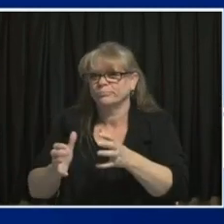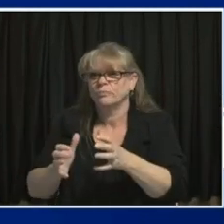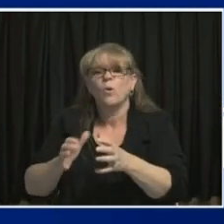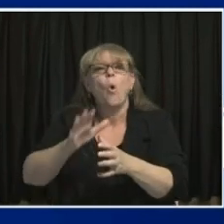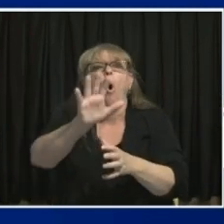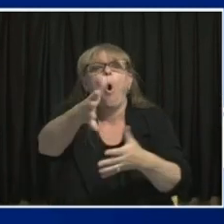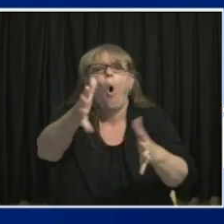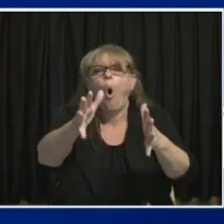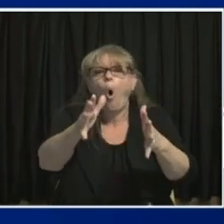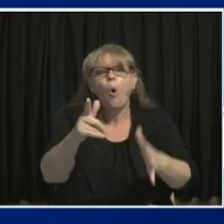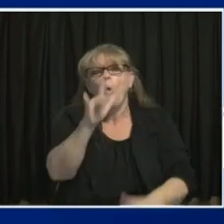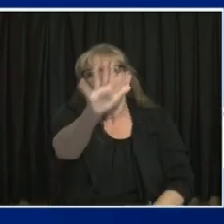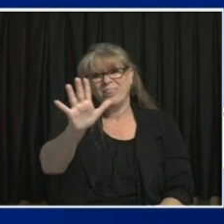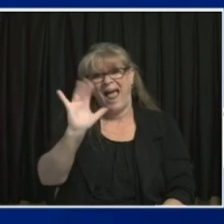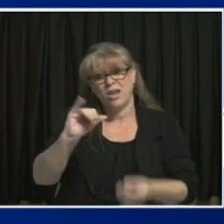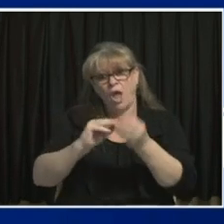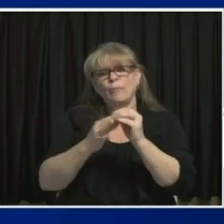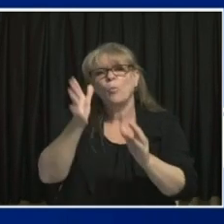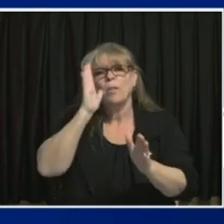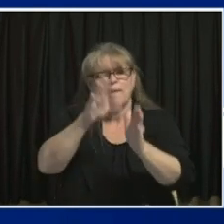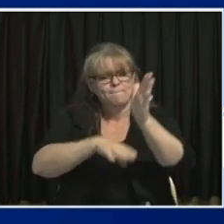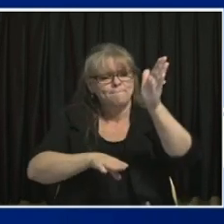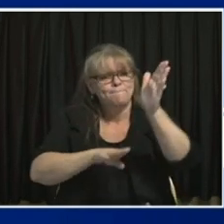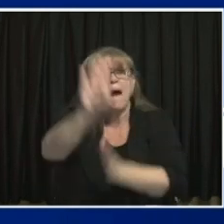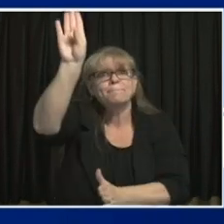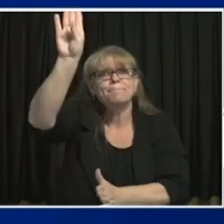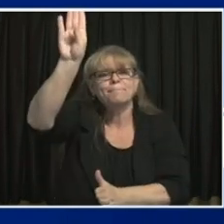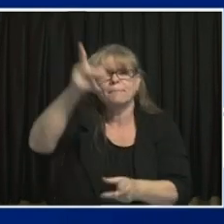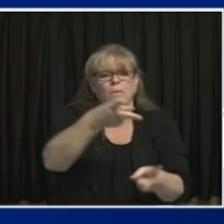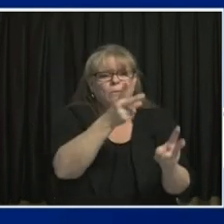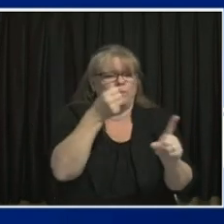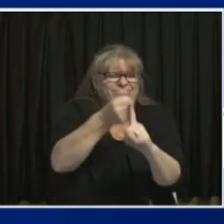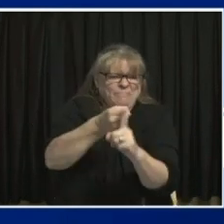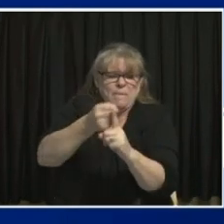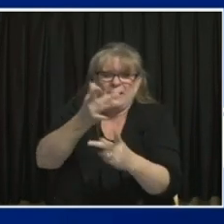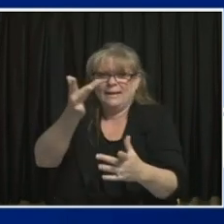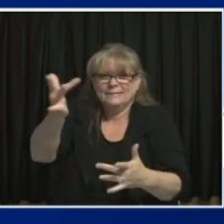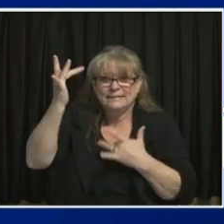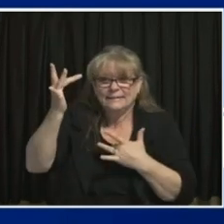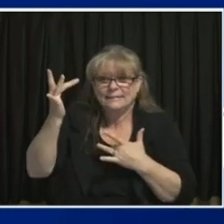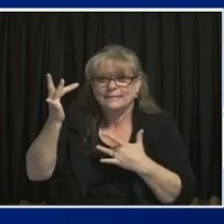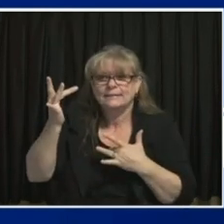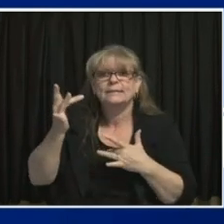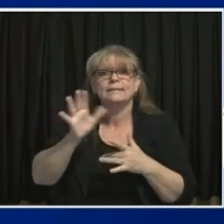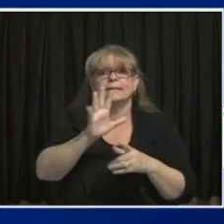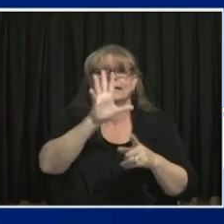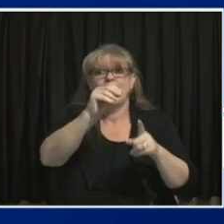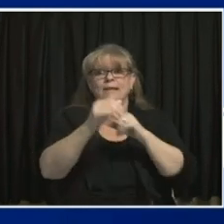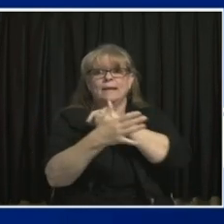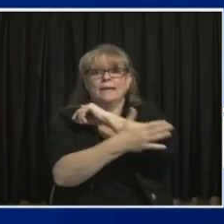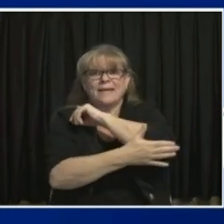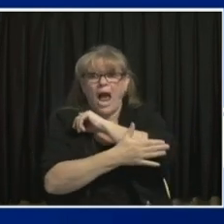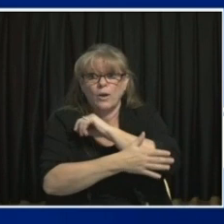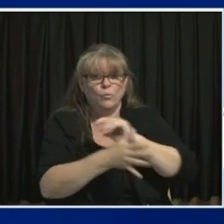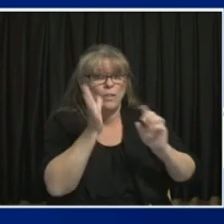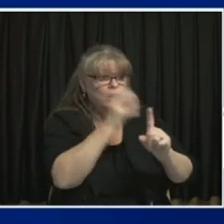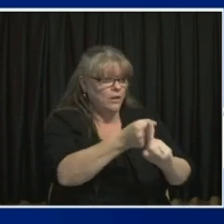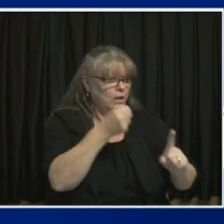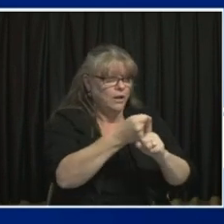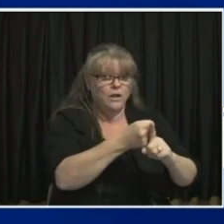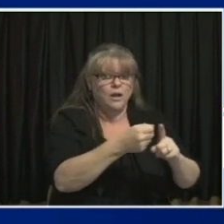need to be either at the county level, municipal level, or God forbid at the state level, even harsher restrictions that are then